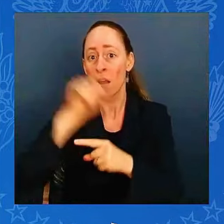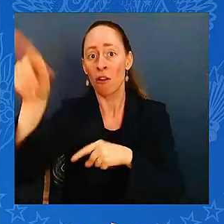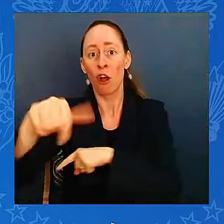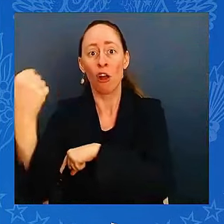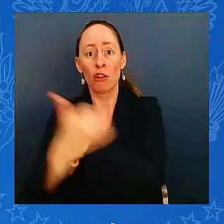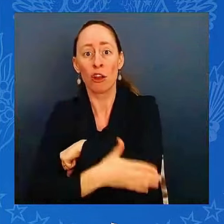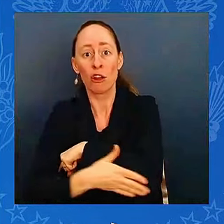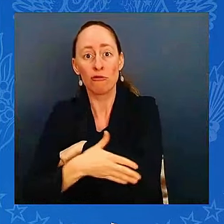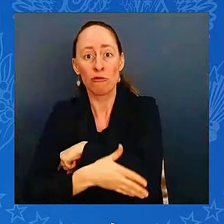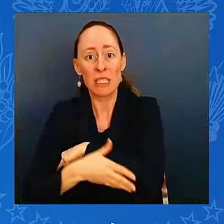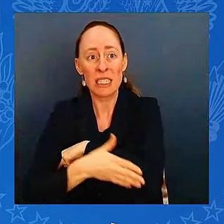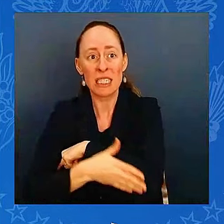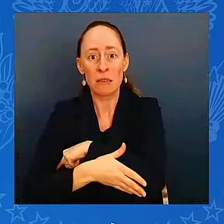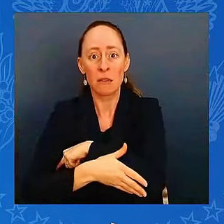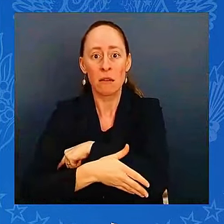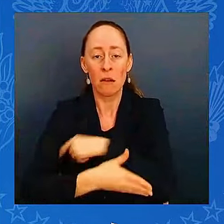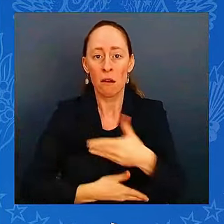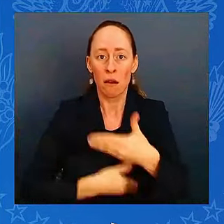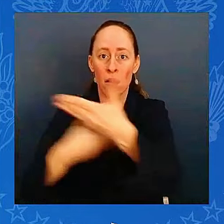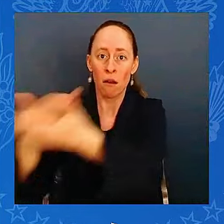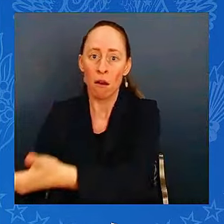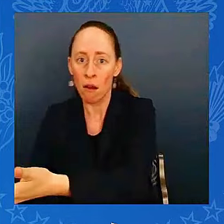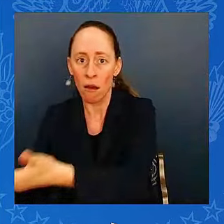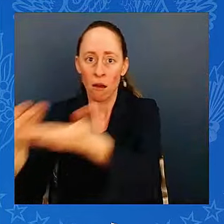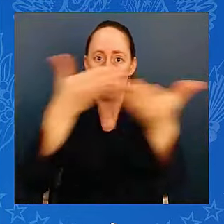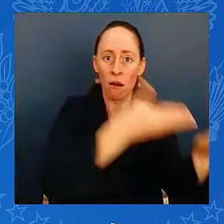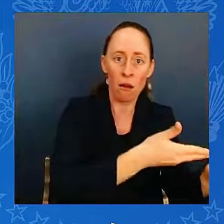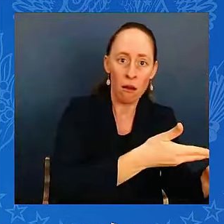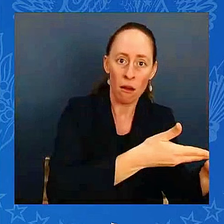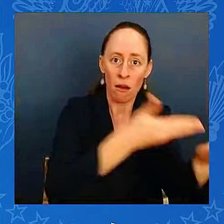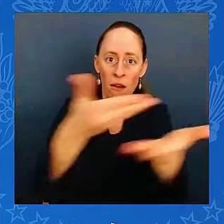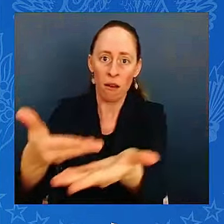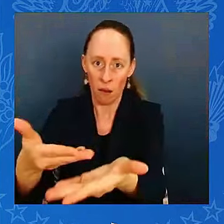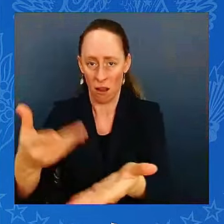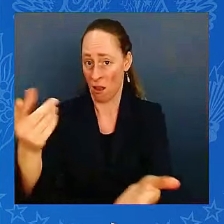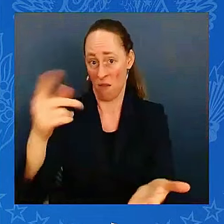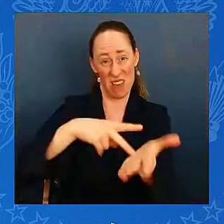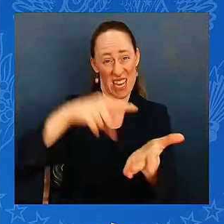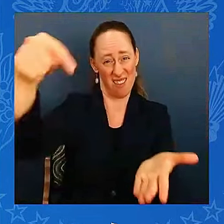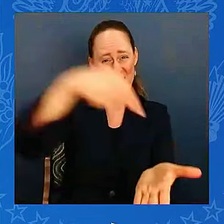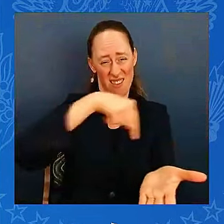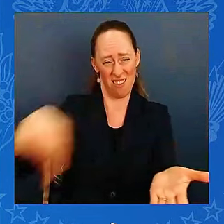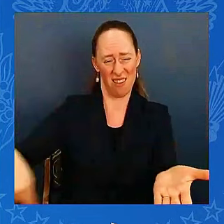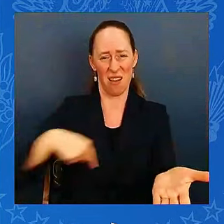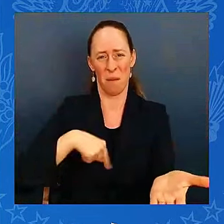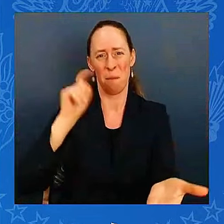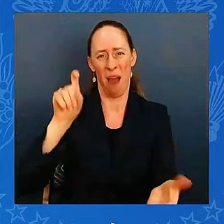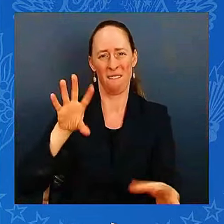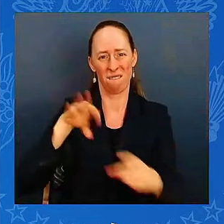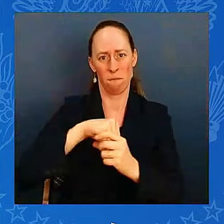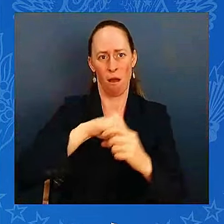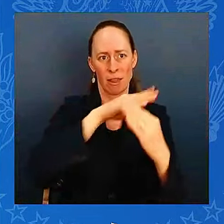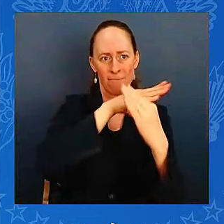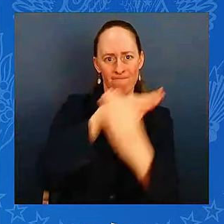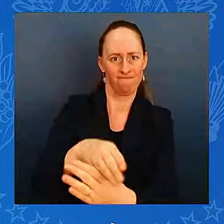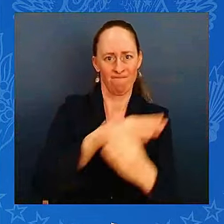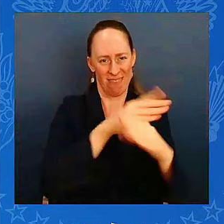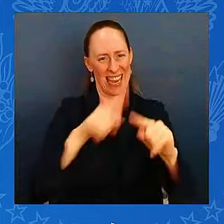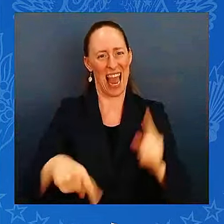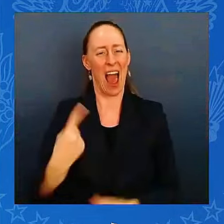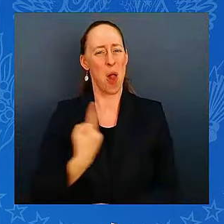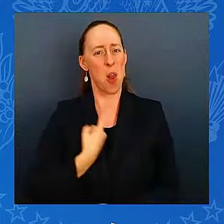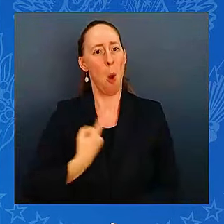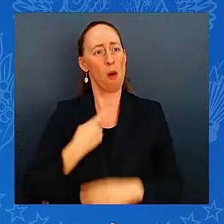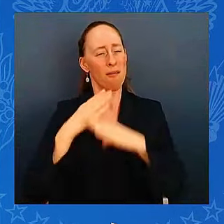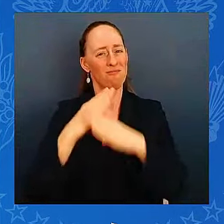challenge, but no single government can solve it alone. So last year, in July, the United States and our